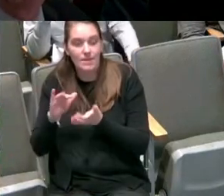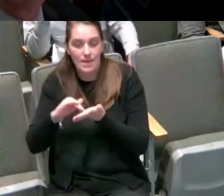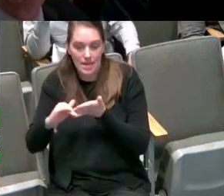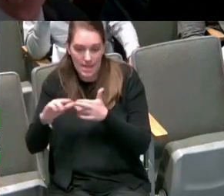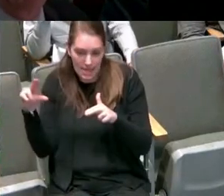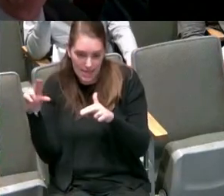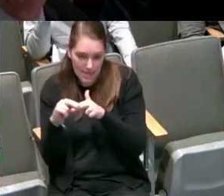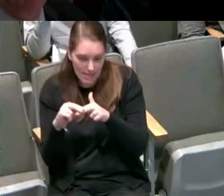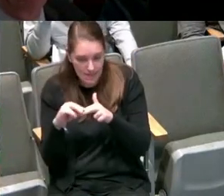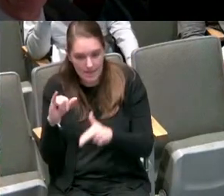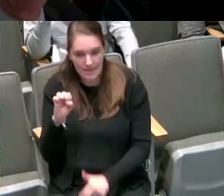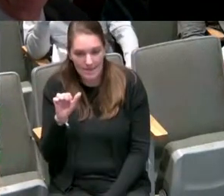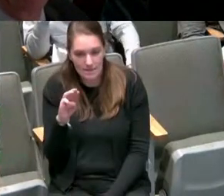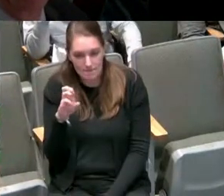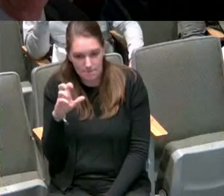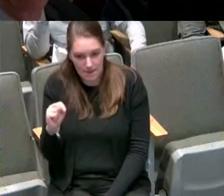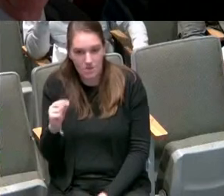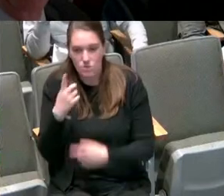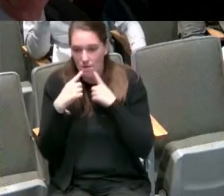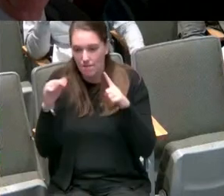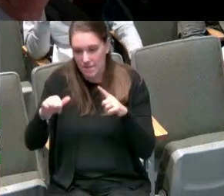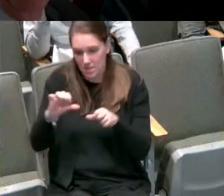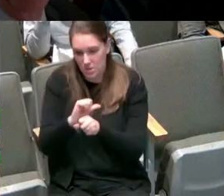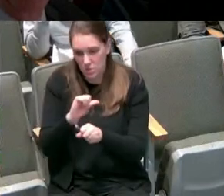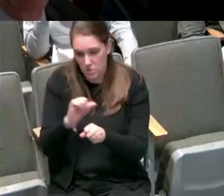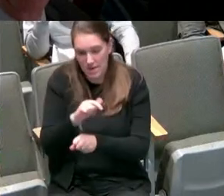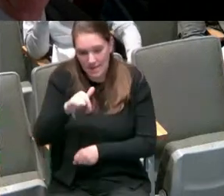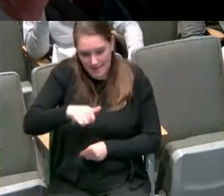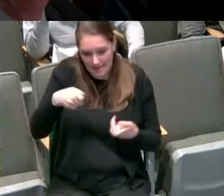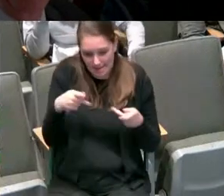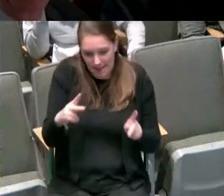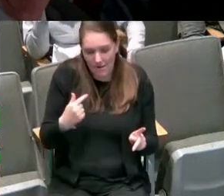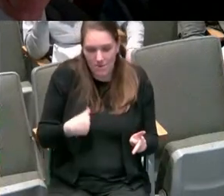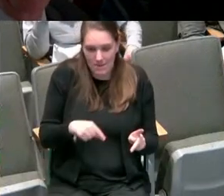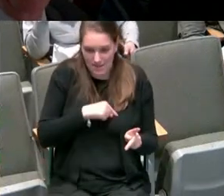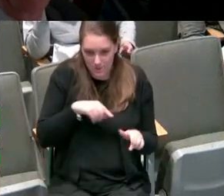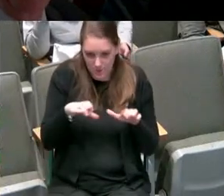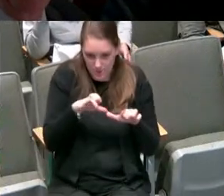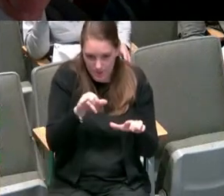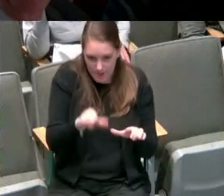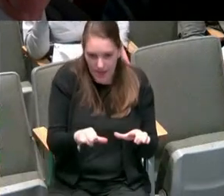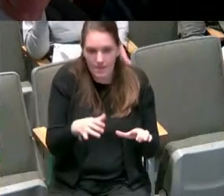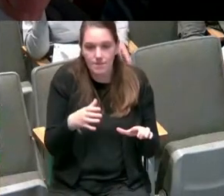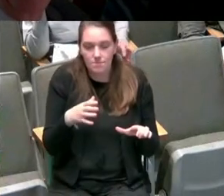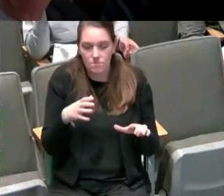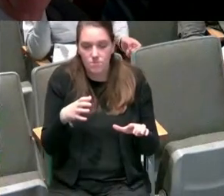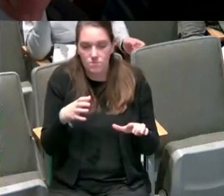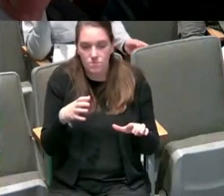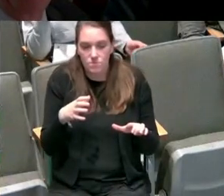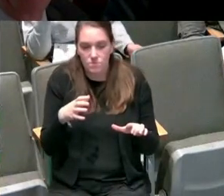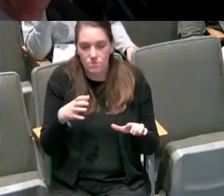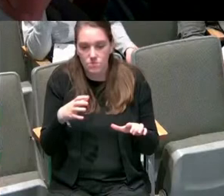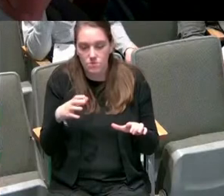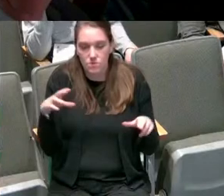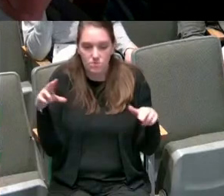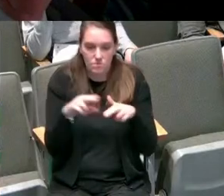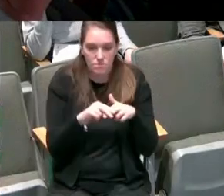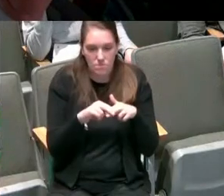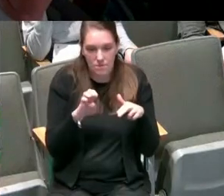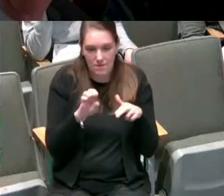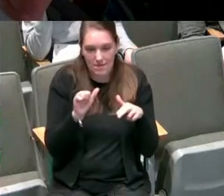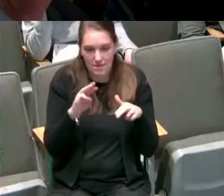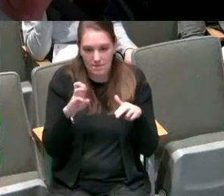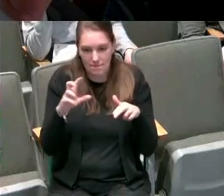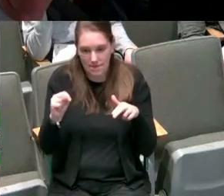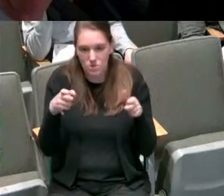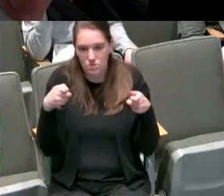accomplish this work and that's actually what this allows us to do to take a an easement to be able to accomplish this